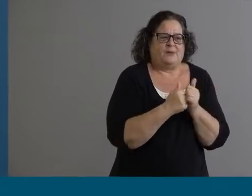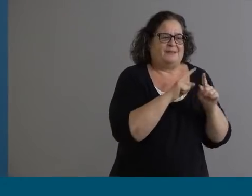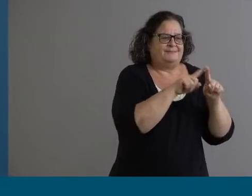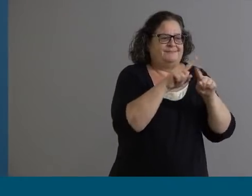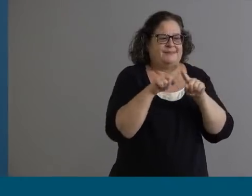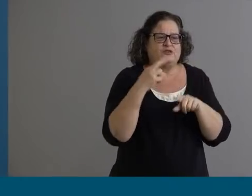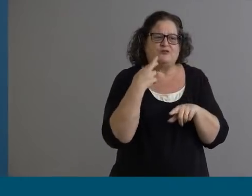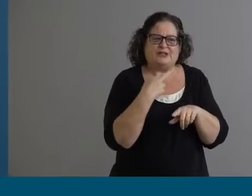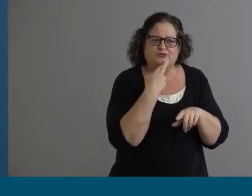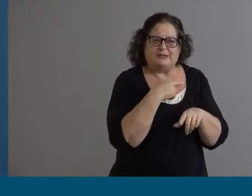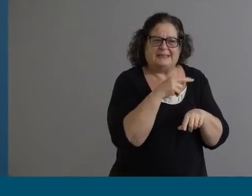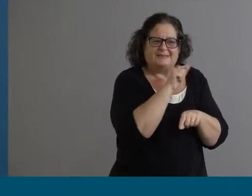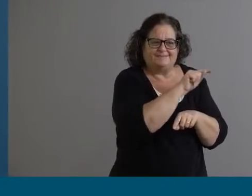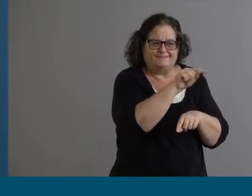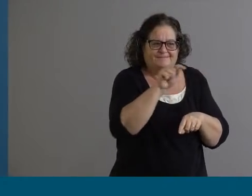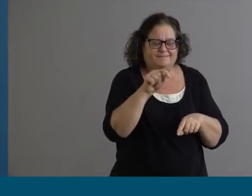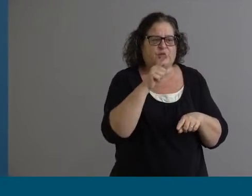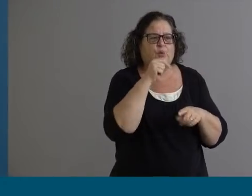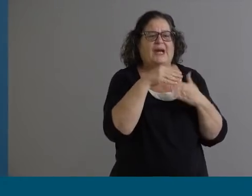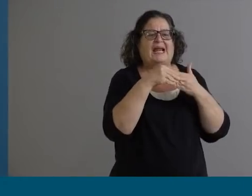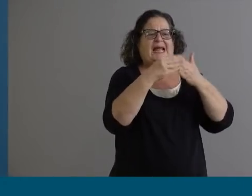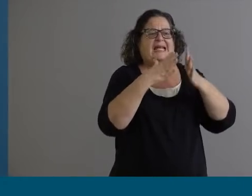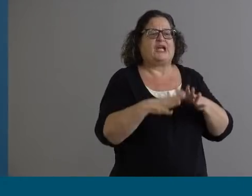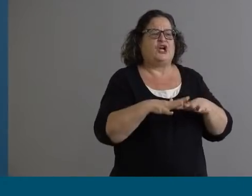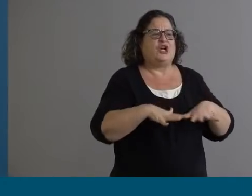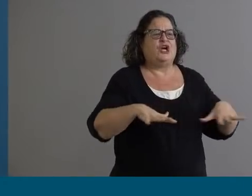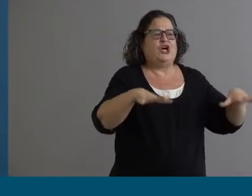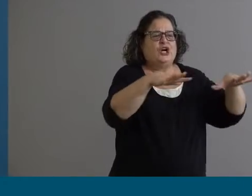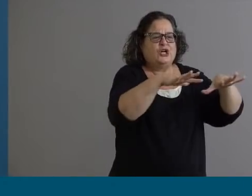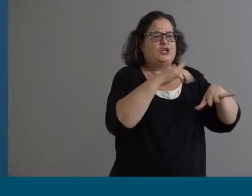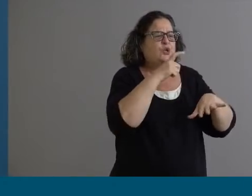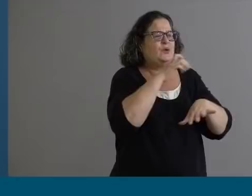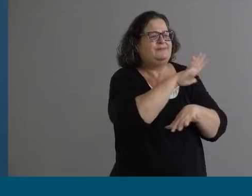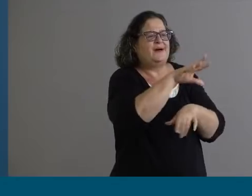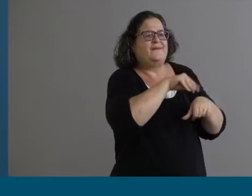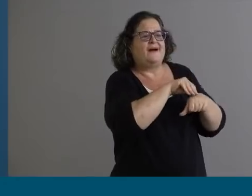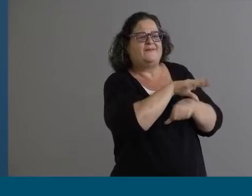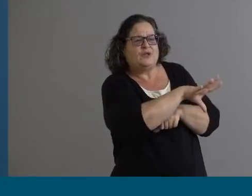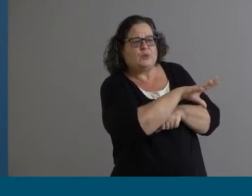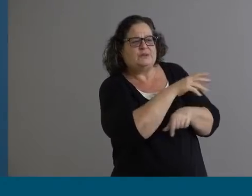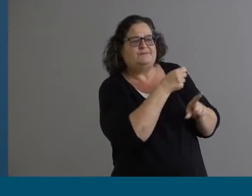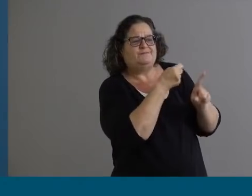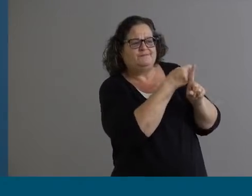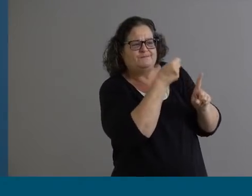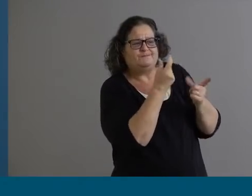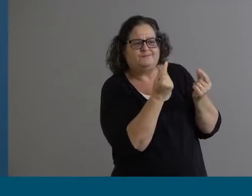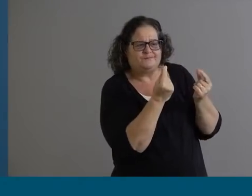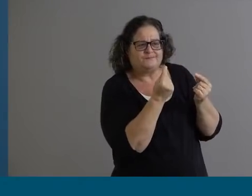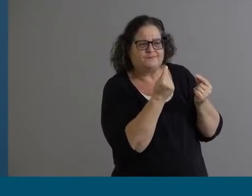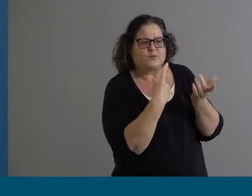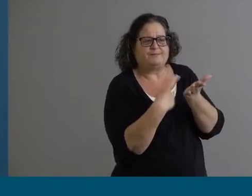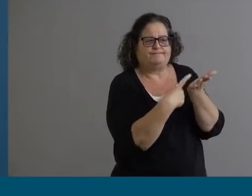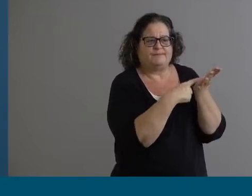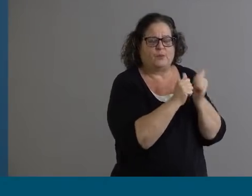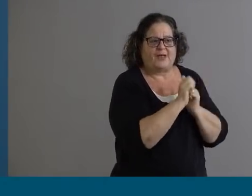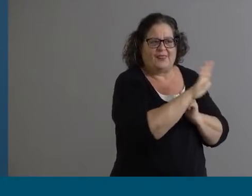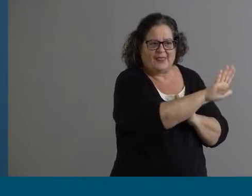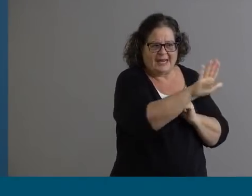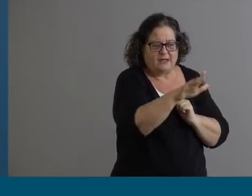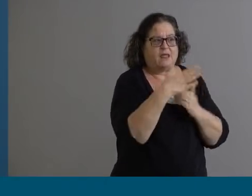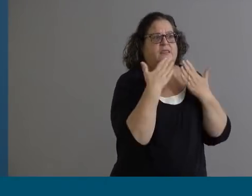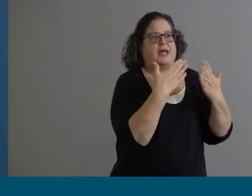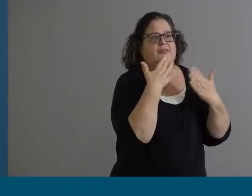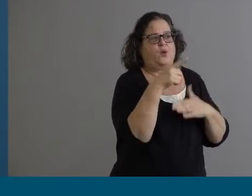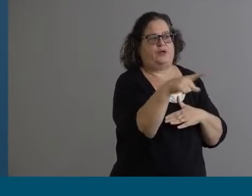and influencers in the industry, and I want to thank them for their input and eagerness